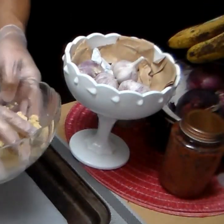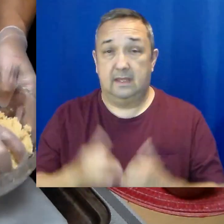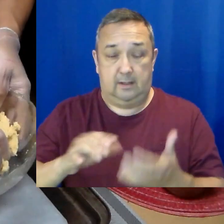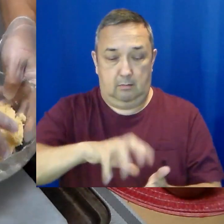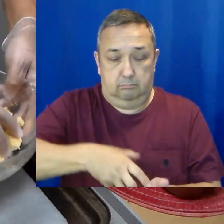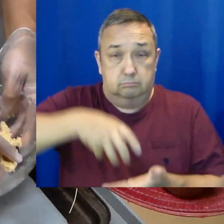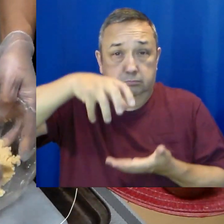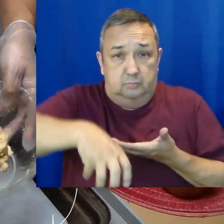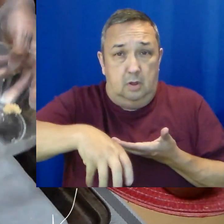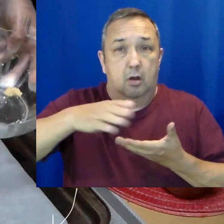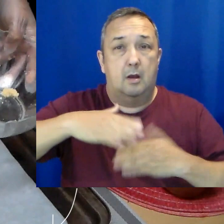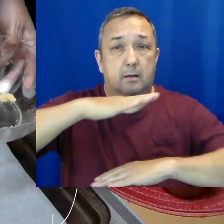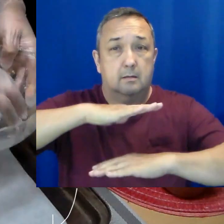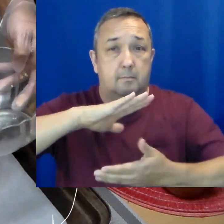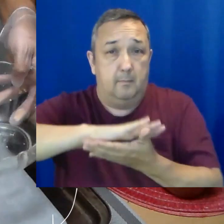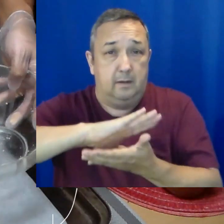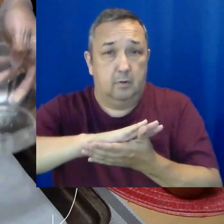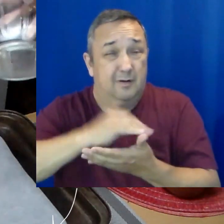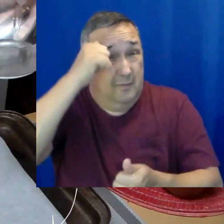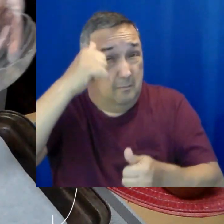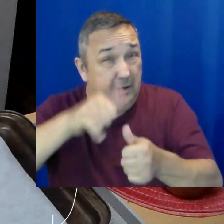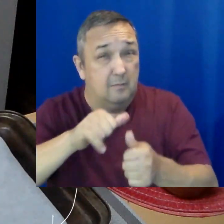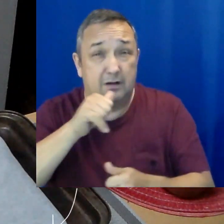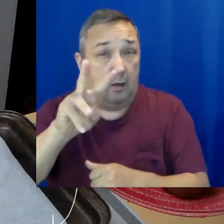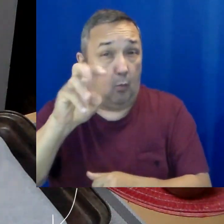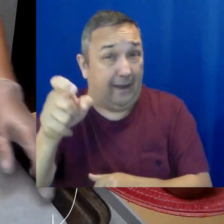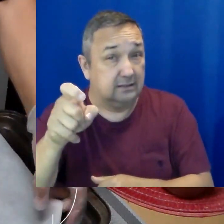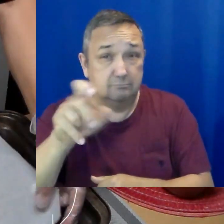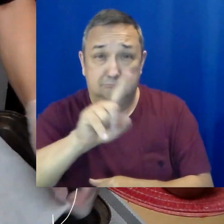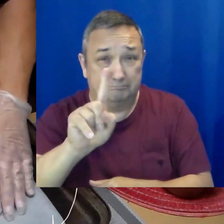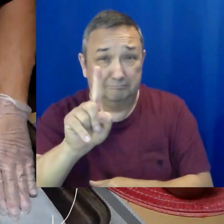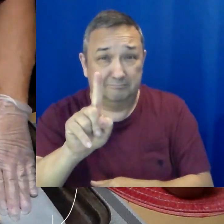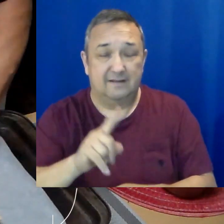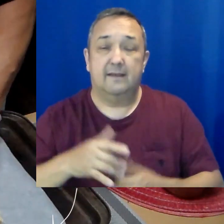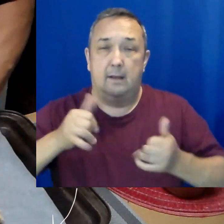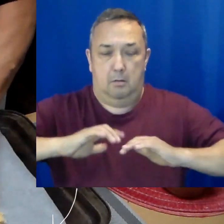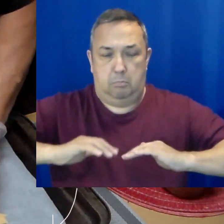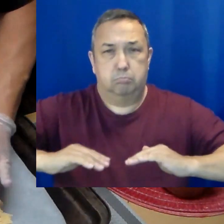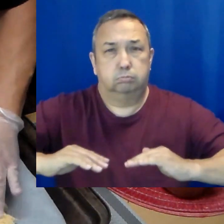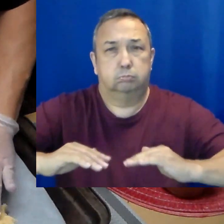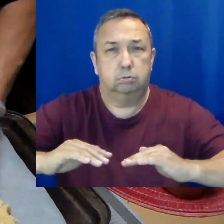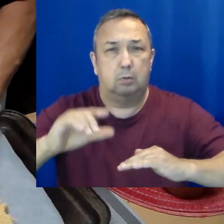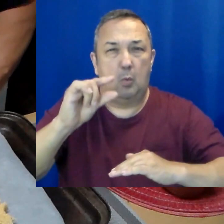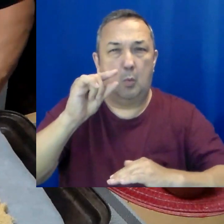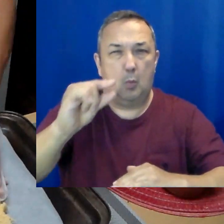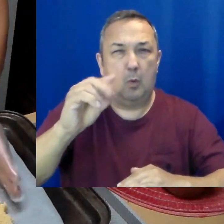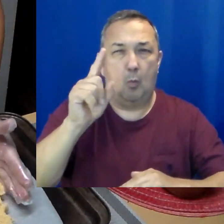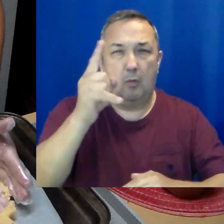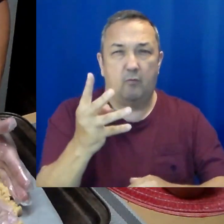Now place this onto a piece of parchment paper, not wax paper, and pat it out to about 1/4 inch